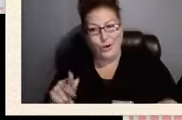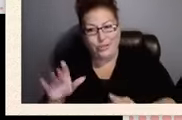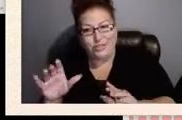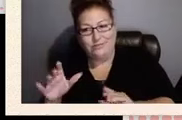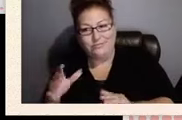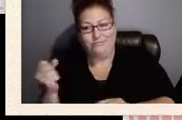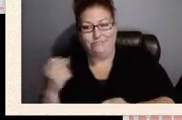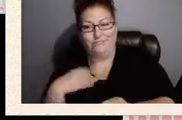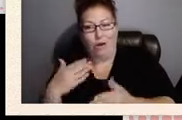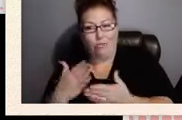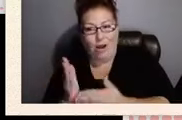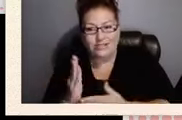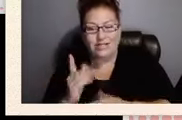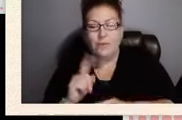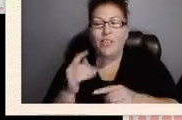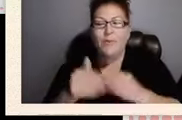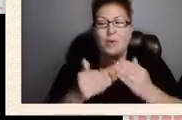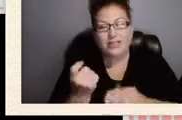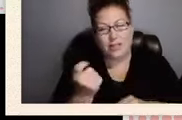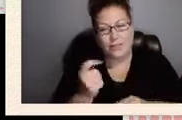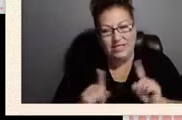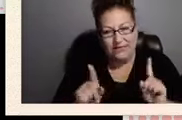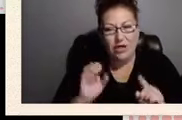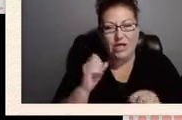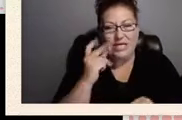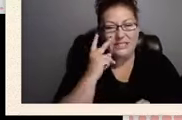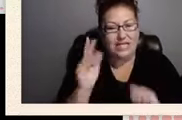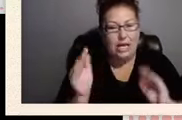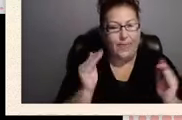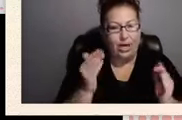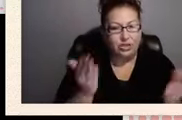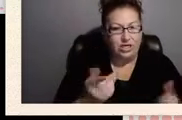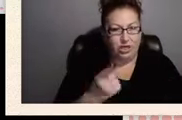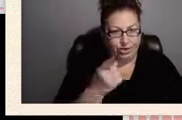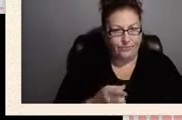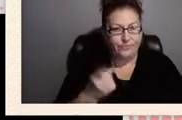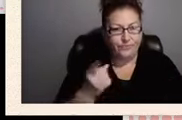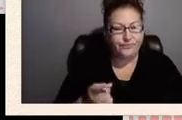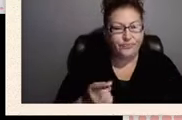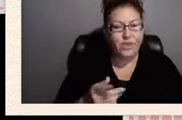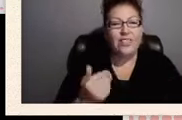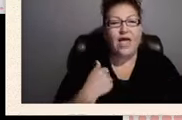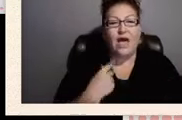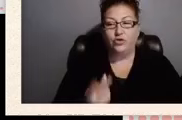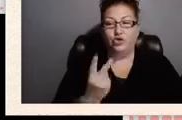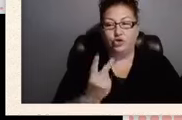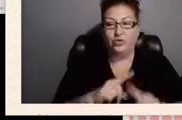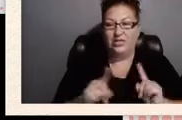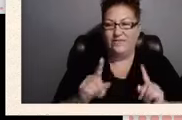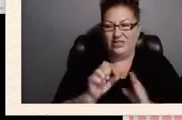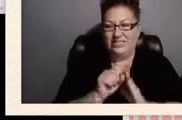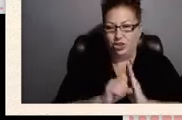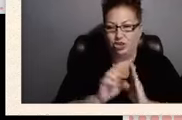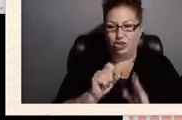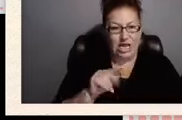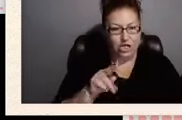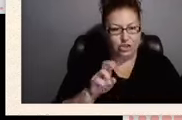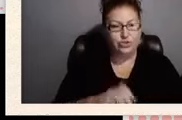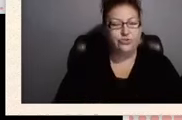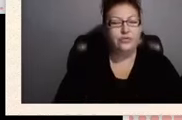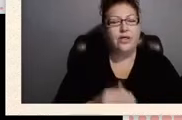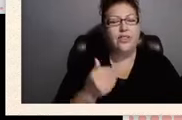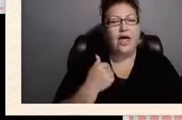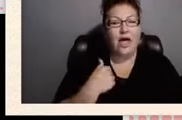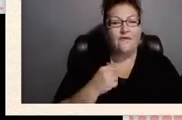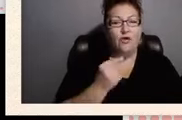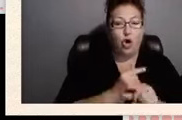process is a little bit different. And you can see a comparison here. So there are two different statutes. There's the guardianship statute and the guardian